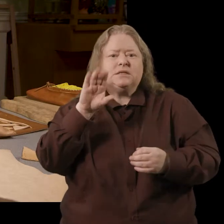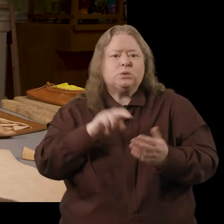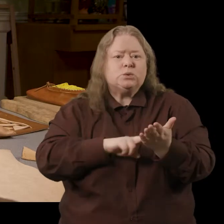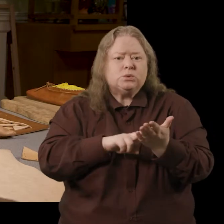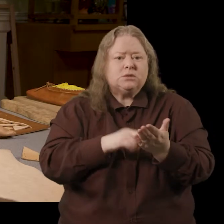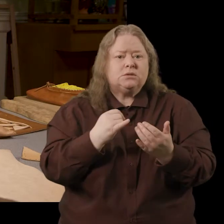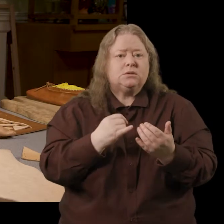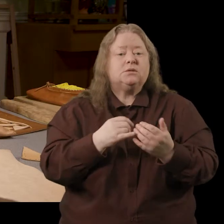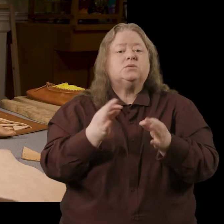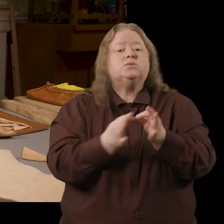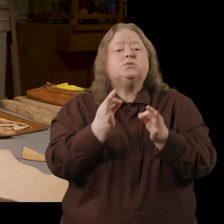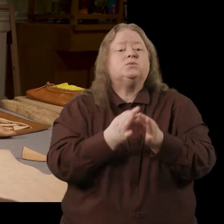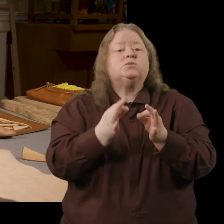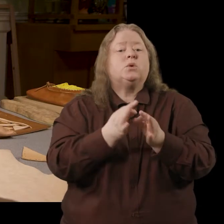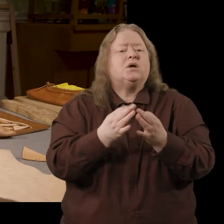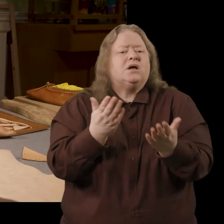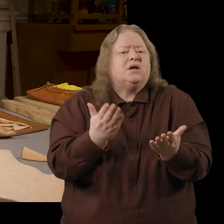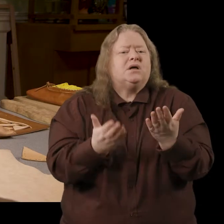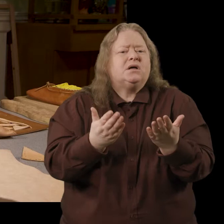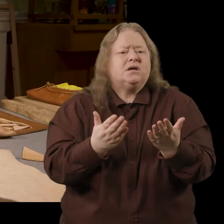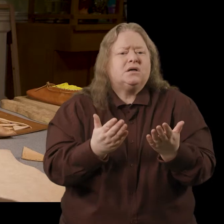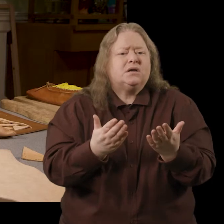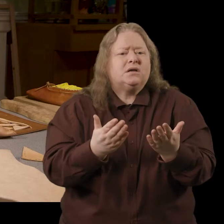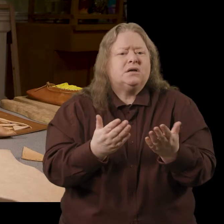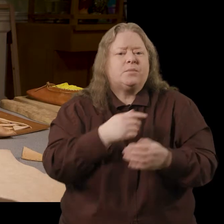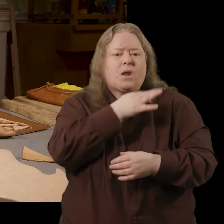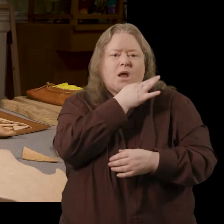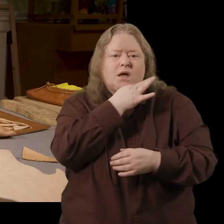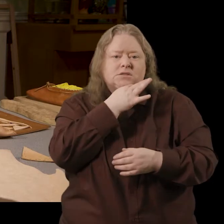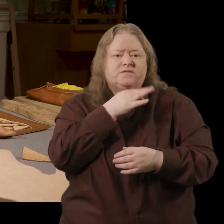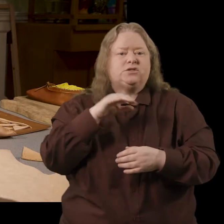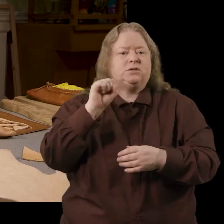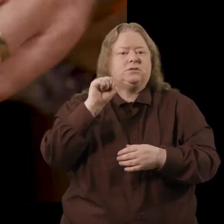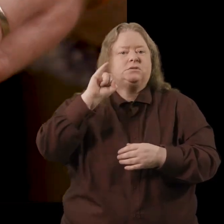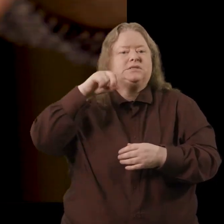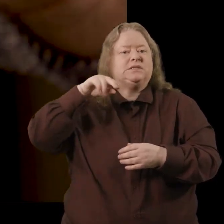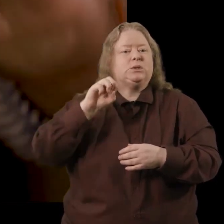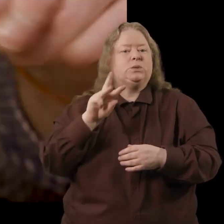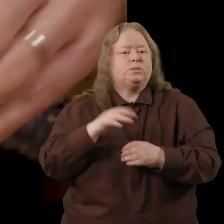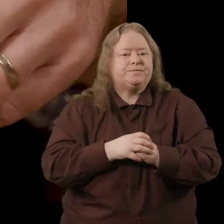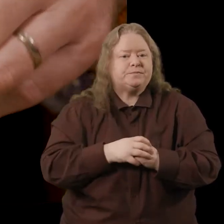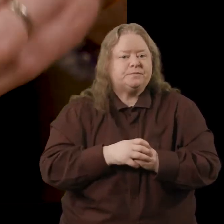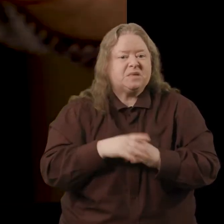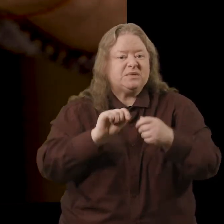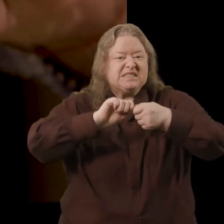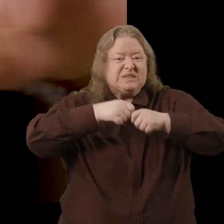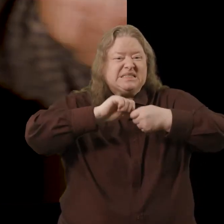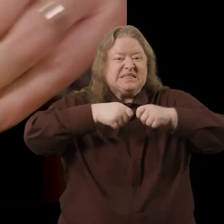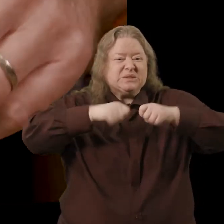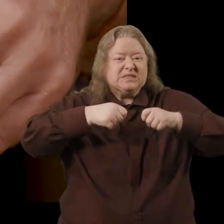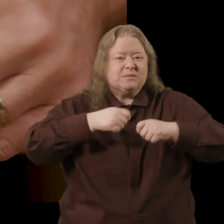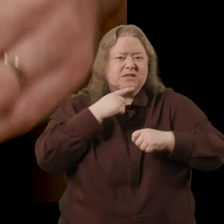The sewing medium, in this case artificial sinew, can be twisted until it